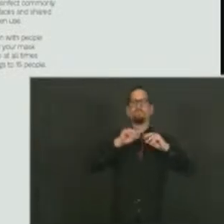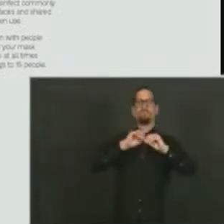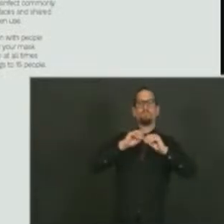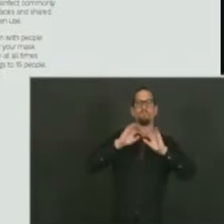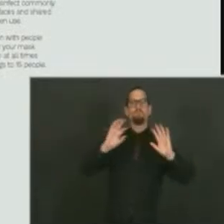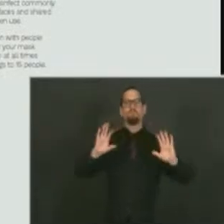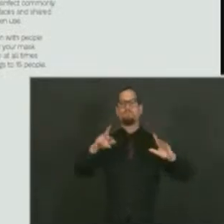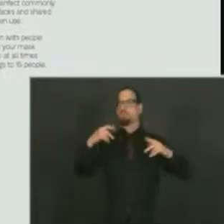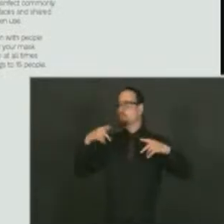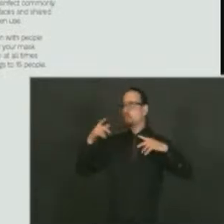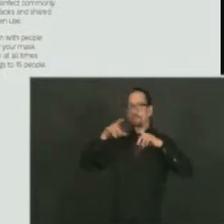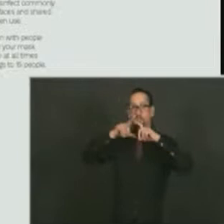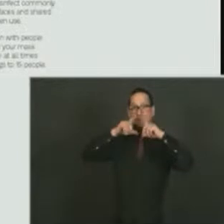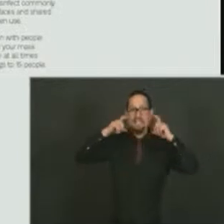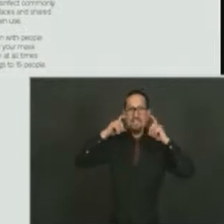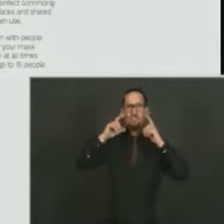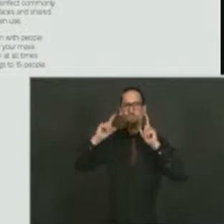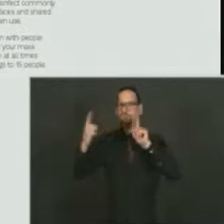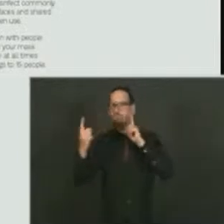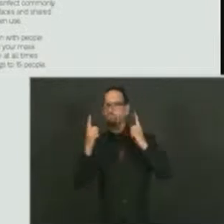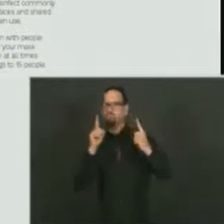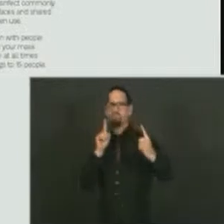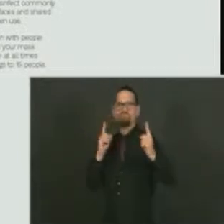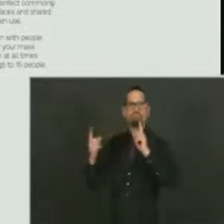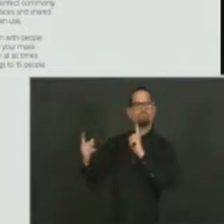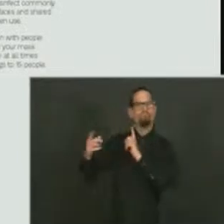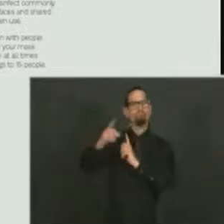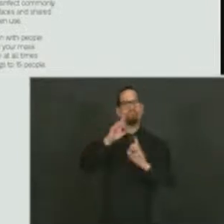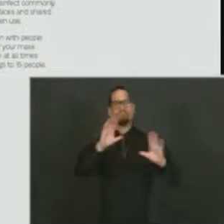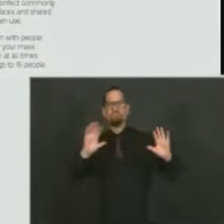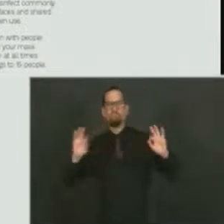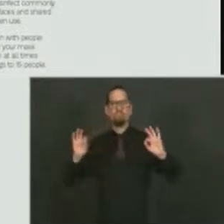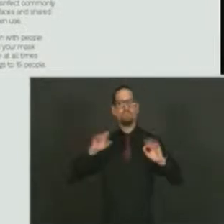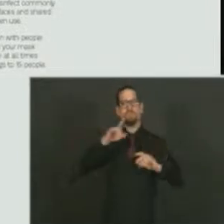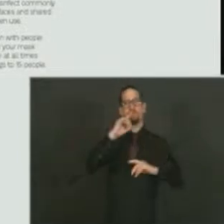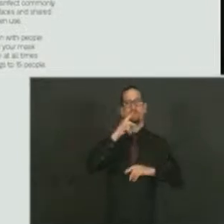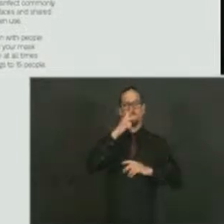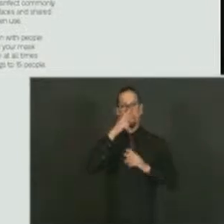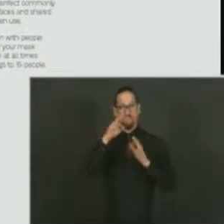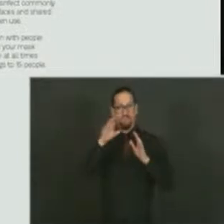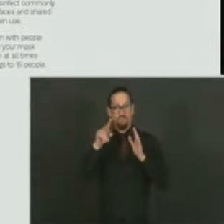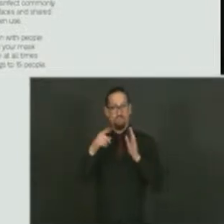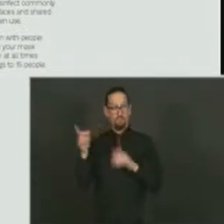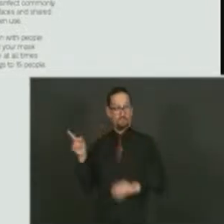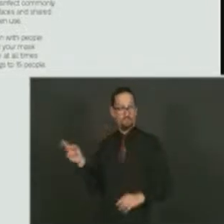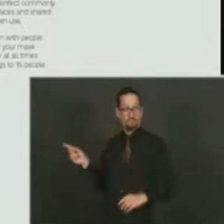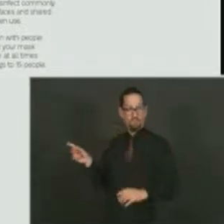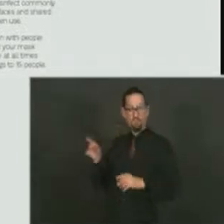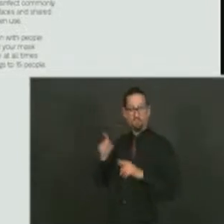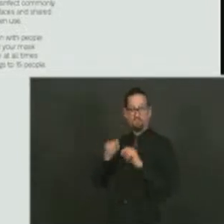on. You'll notice a computer on the table in that picture. That's a family,